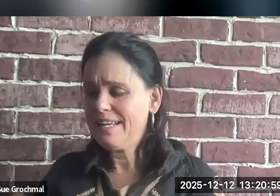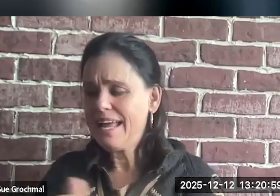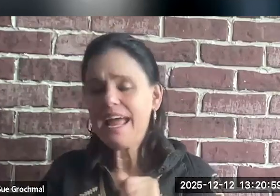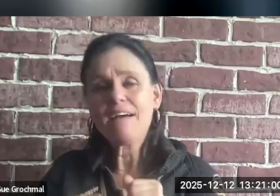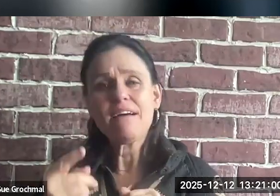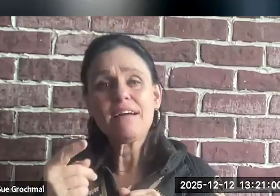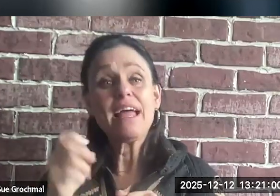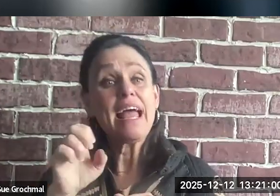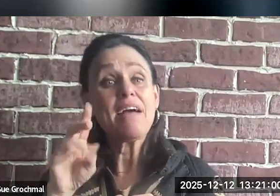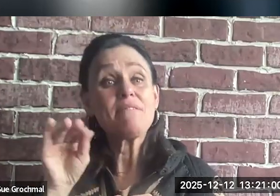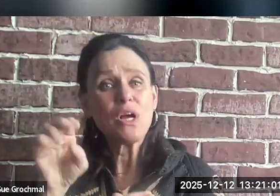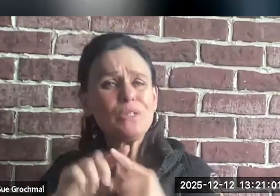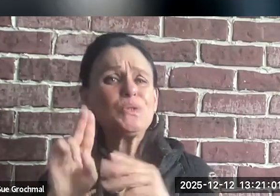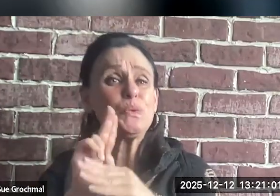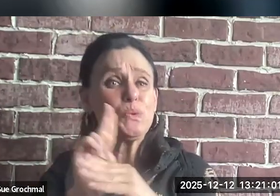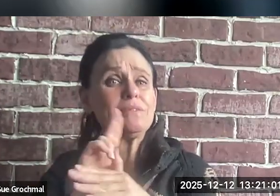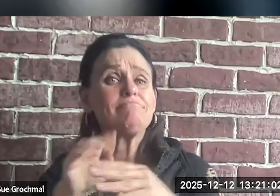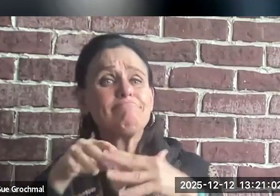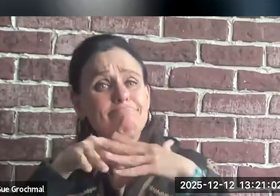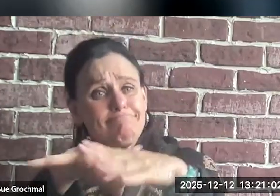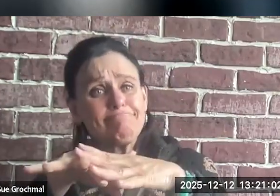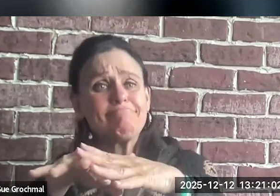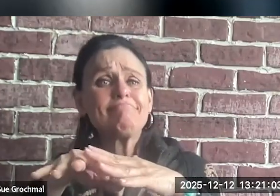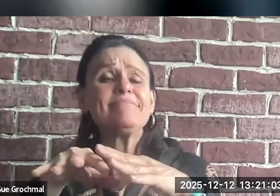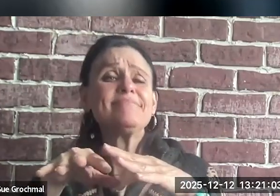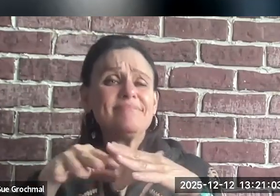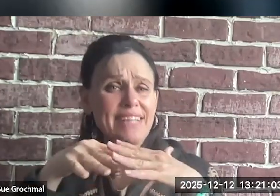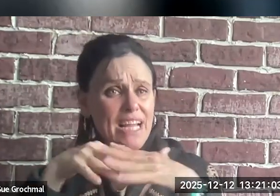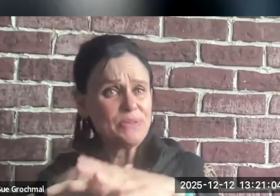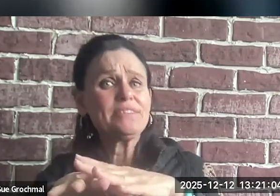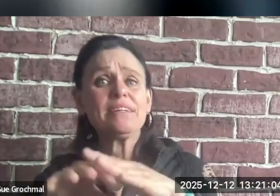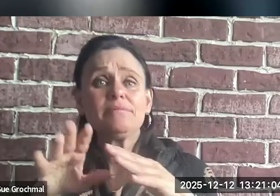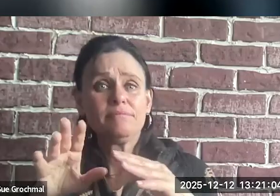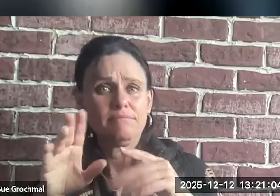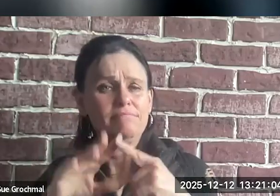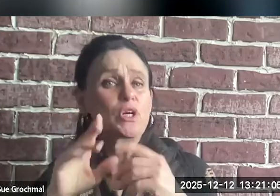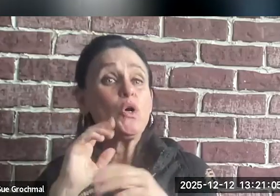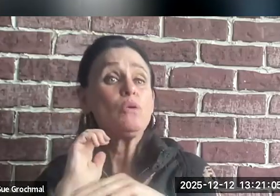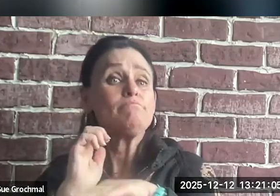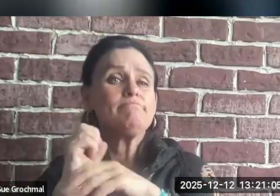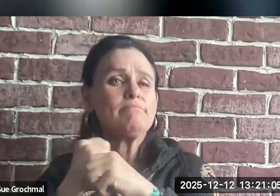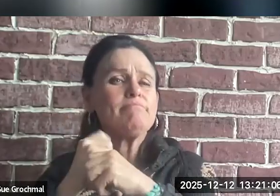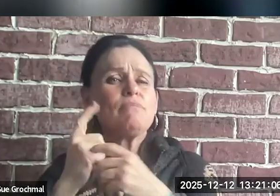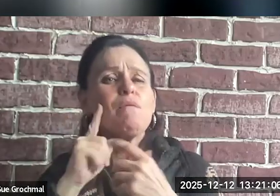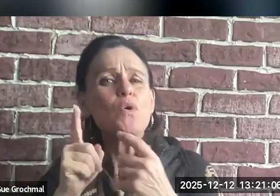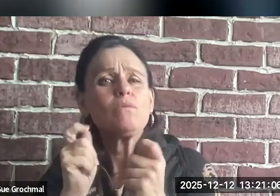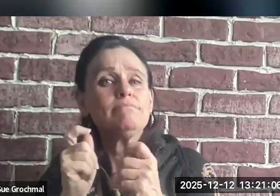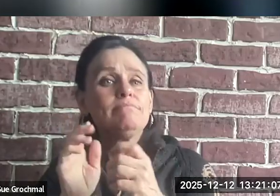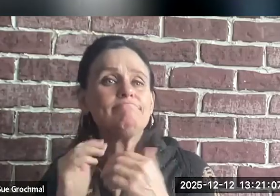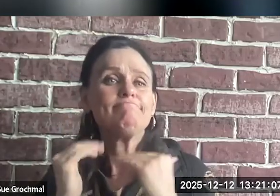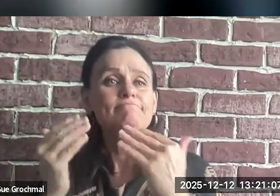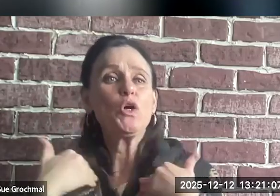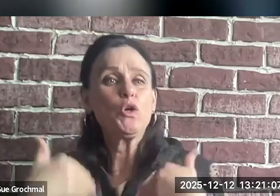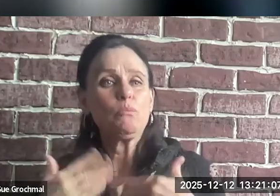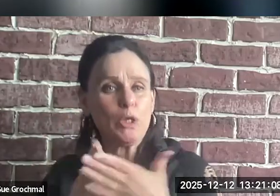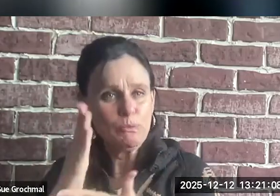uses intersectionality and reflexivity in our work to create solutions to advance human rights